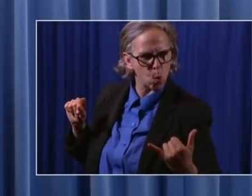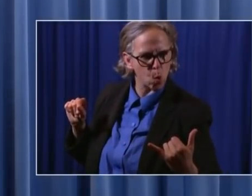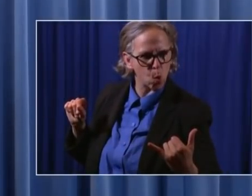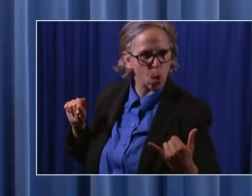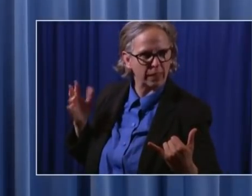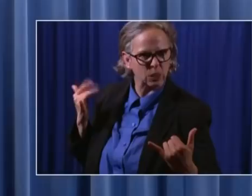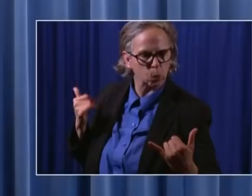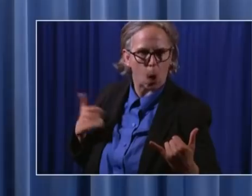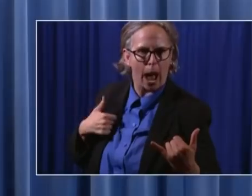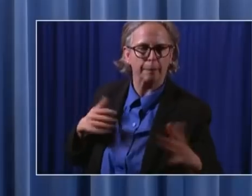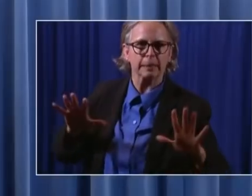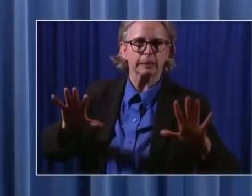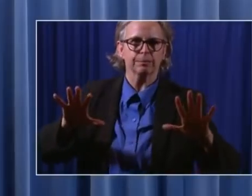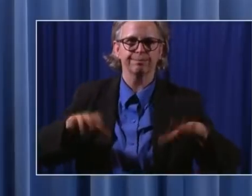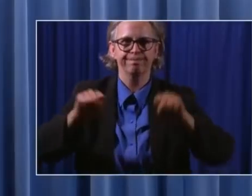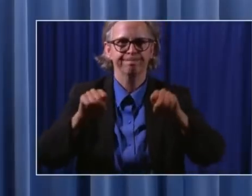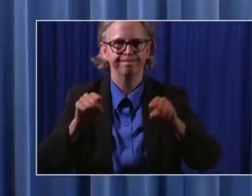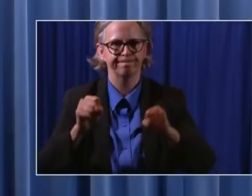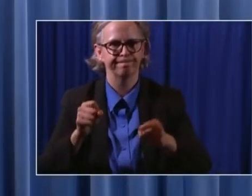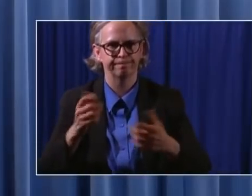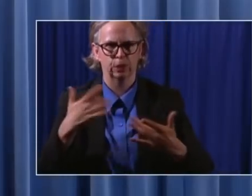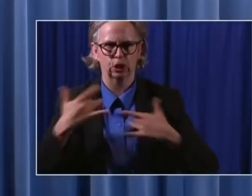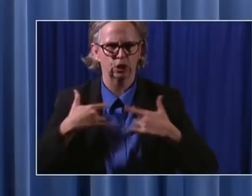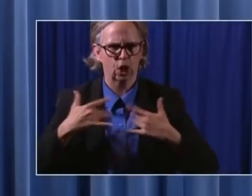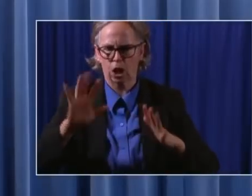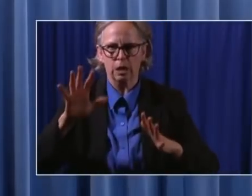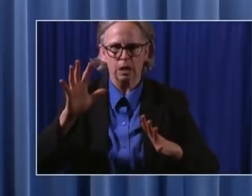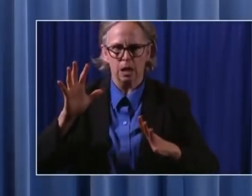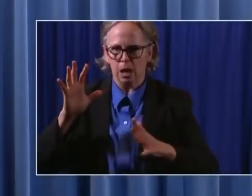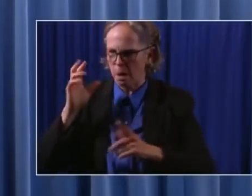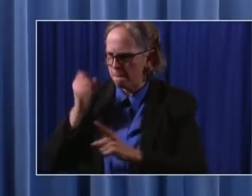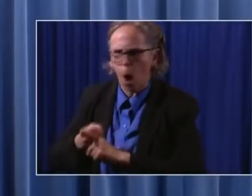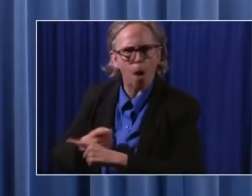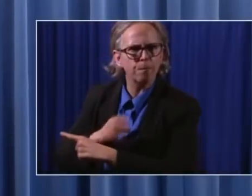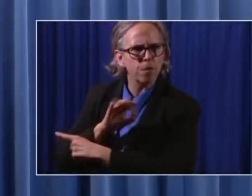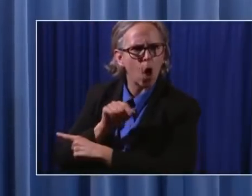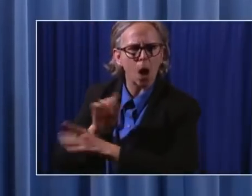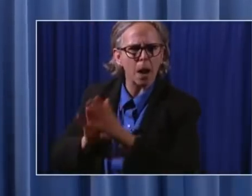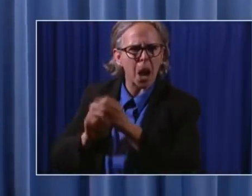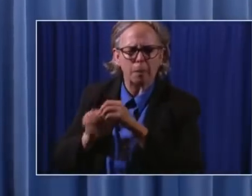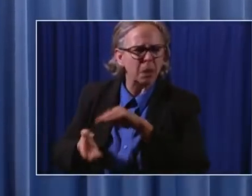so, look, we see these things coming. This system was designed.